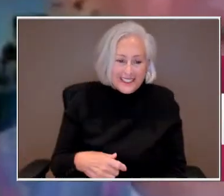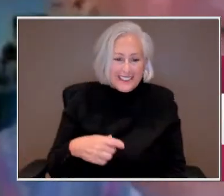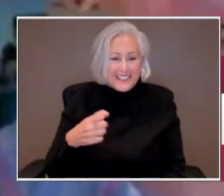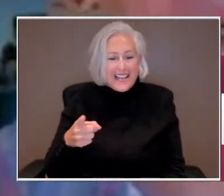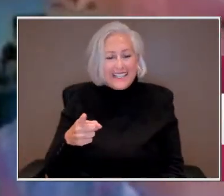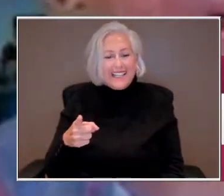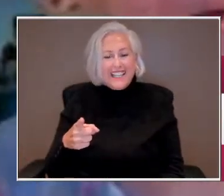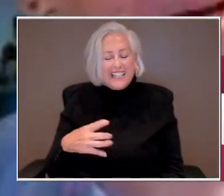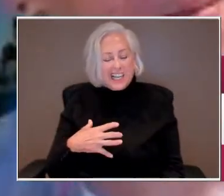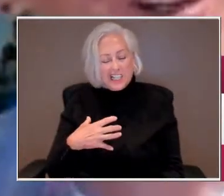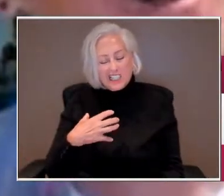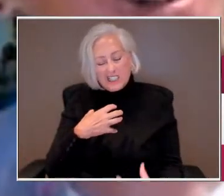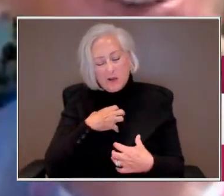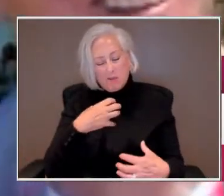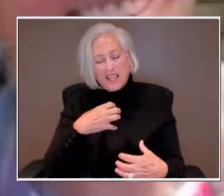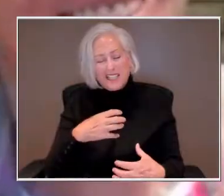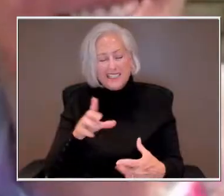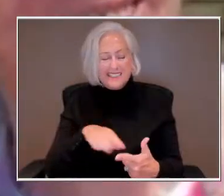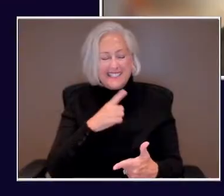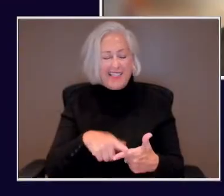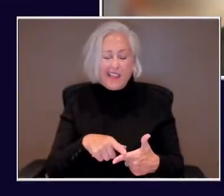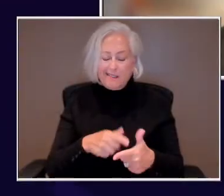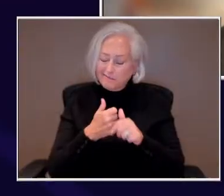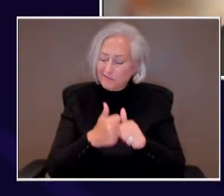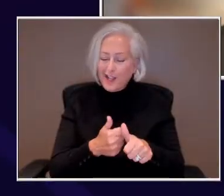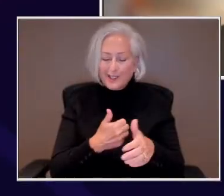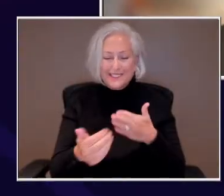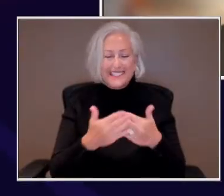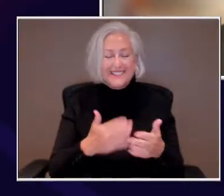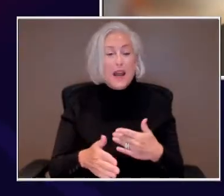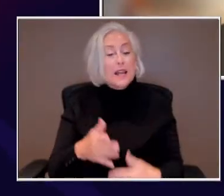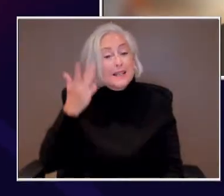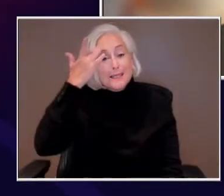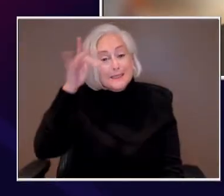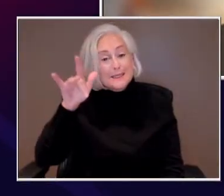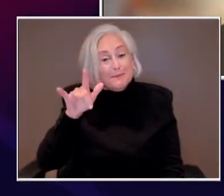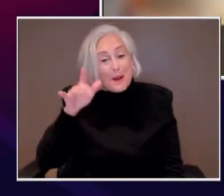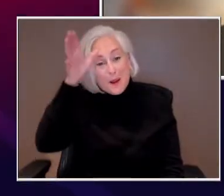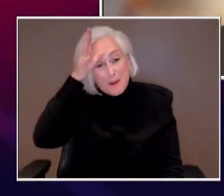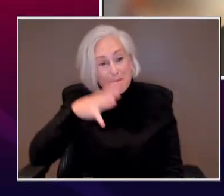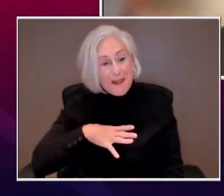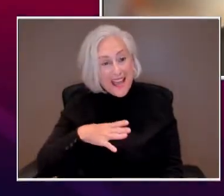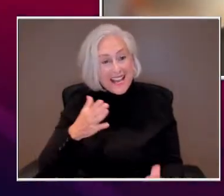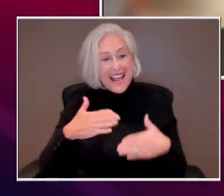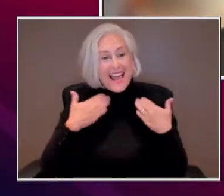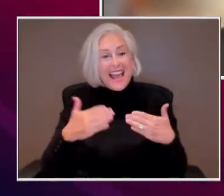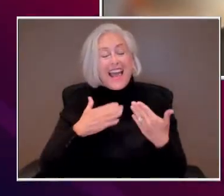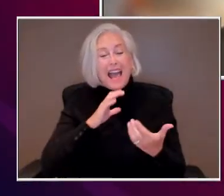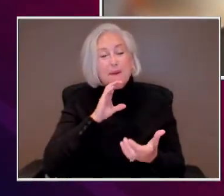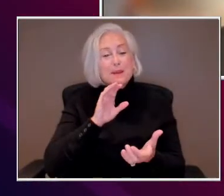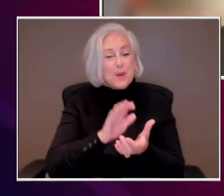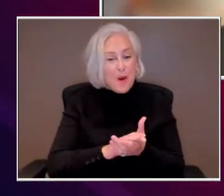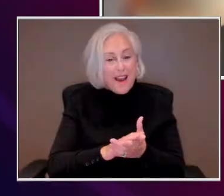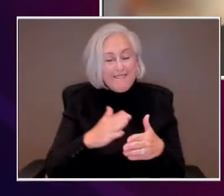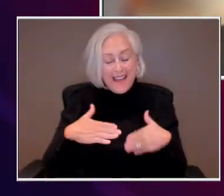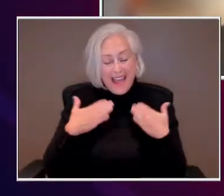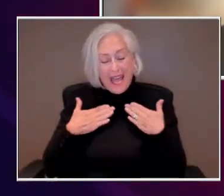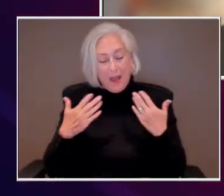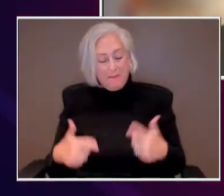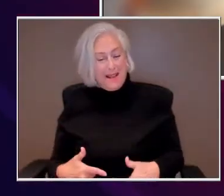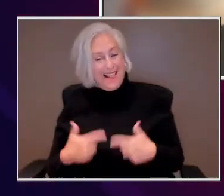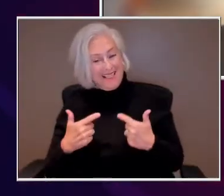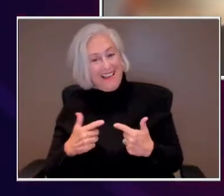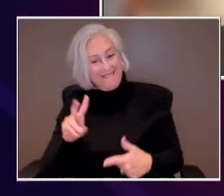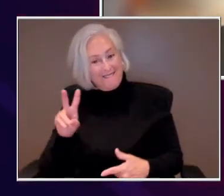So maybe. Smart man. Happy wife, happy life, Vern. Anything you'd like